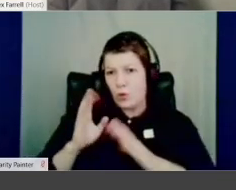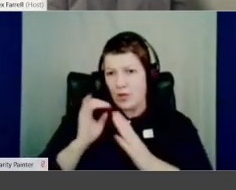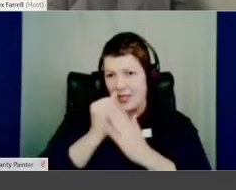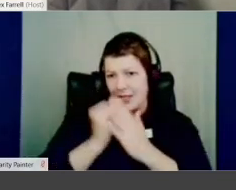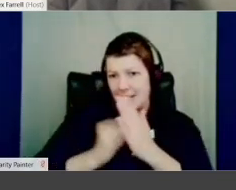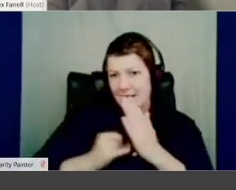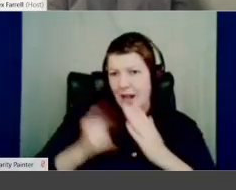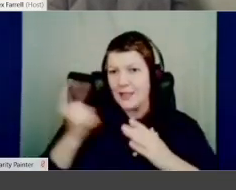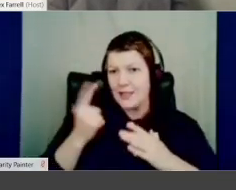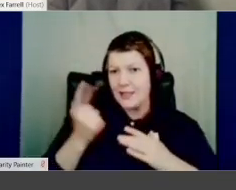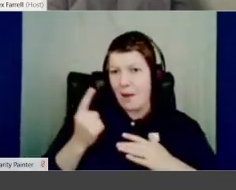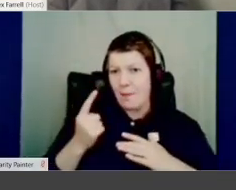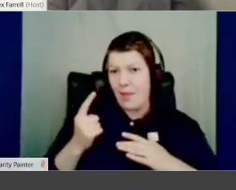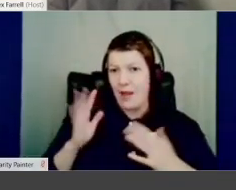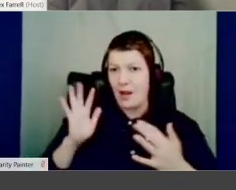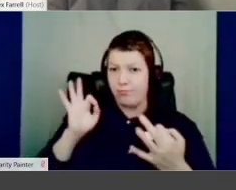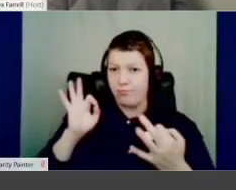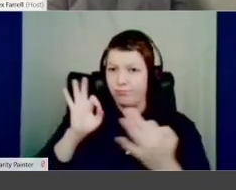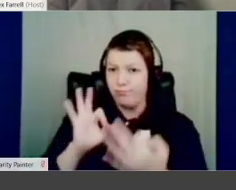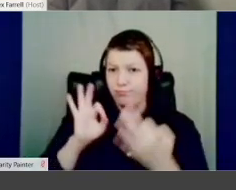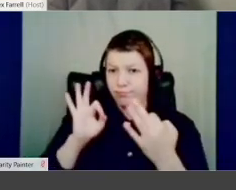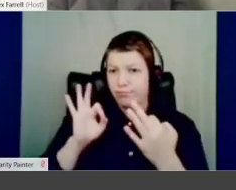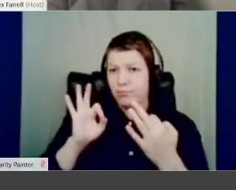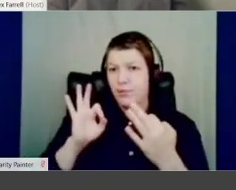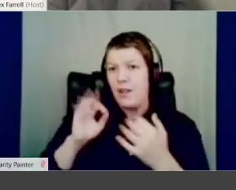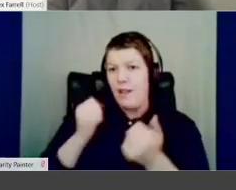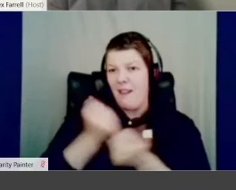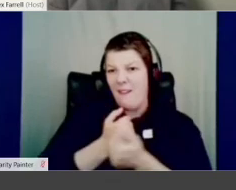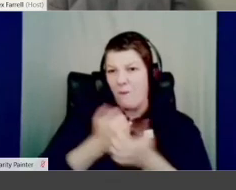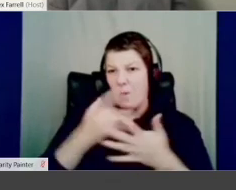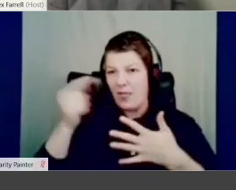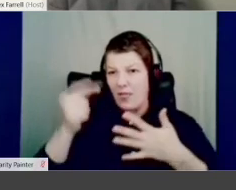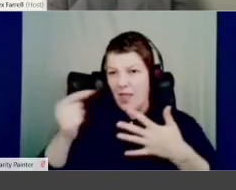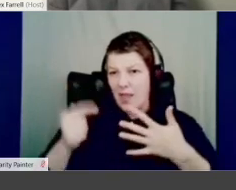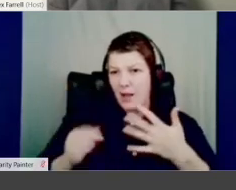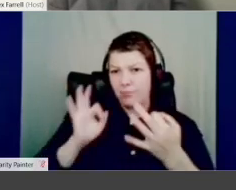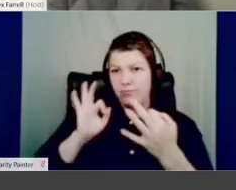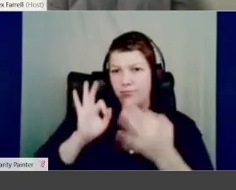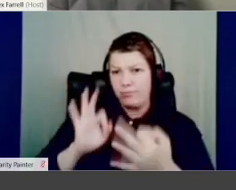that. But it can be done, just a matter of sitting down and thinking about it.